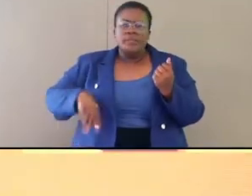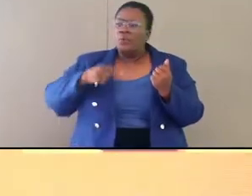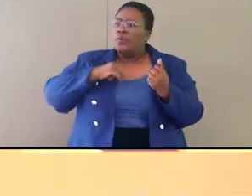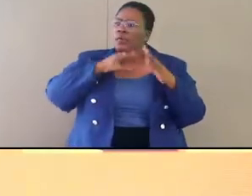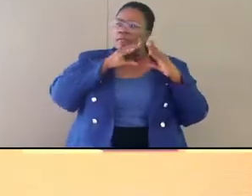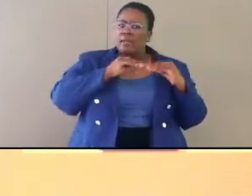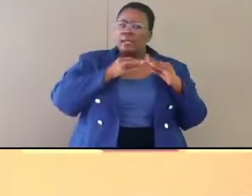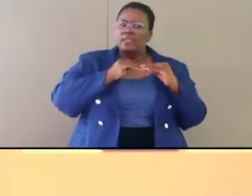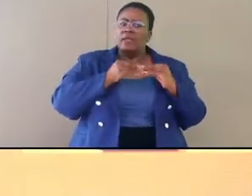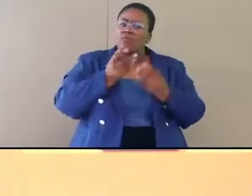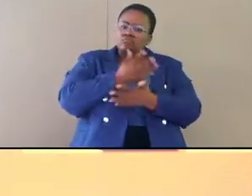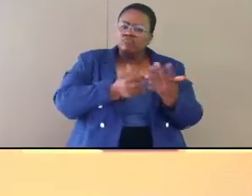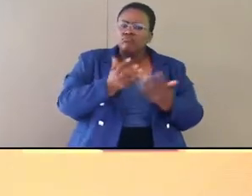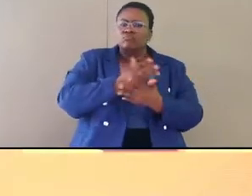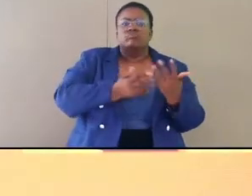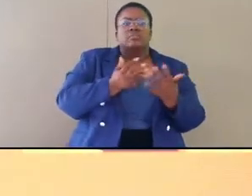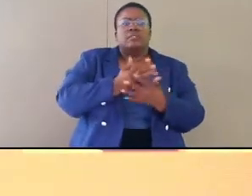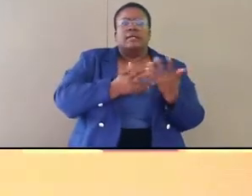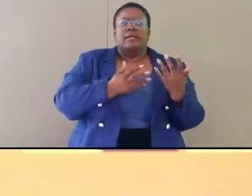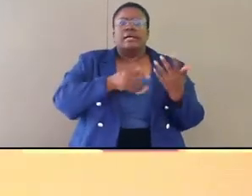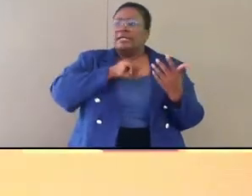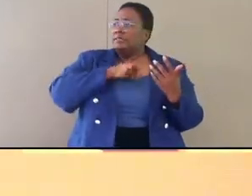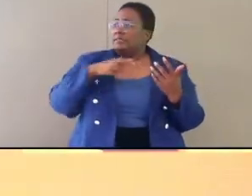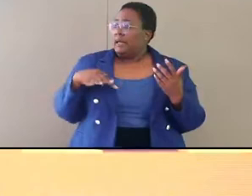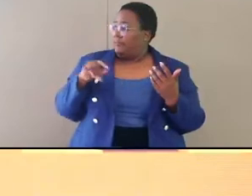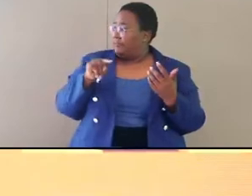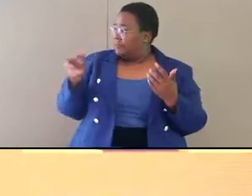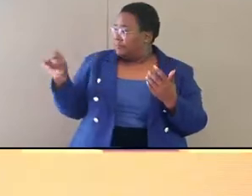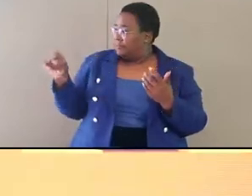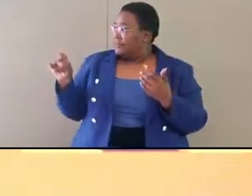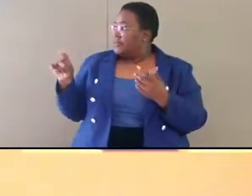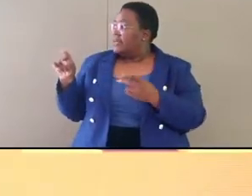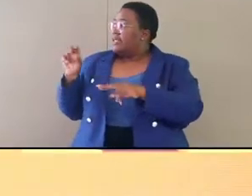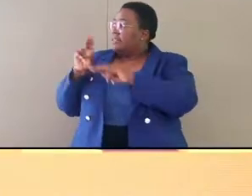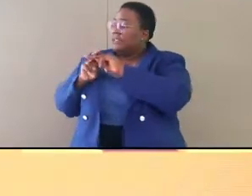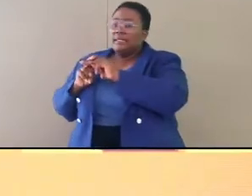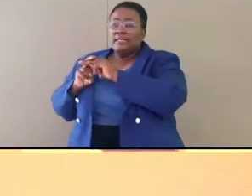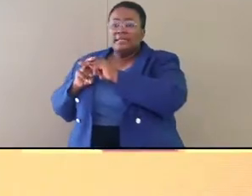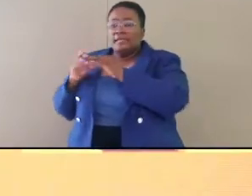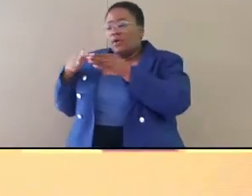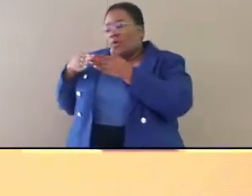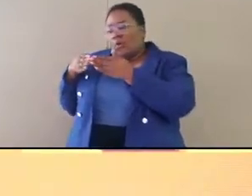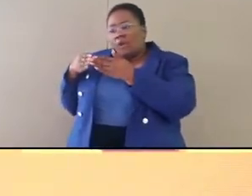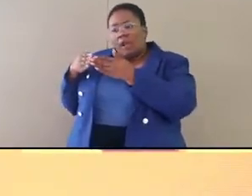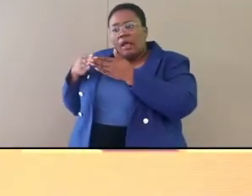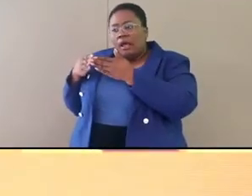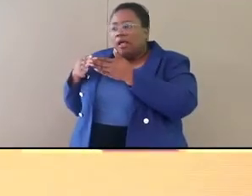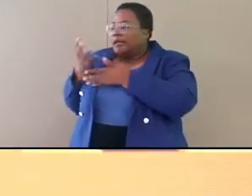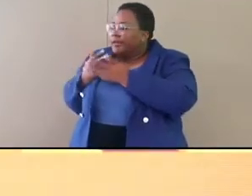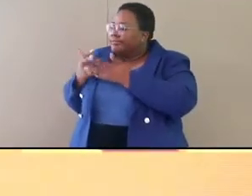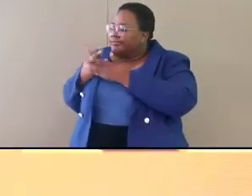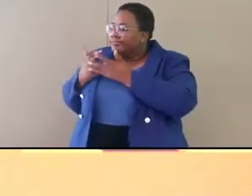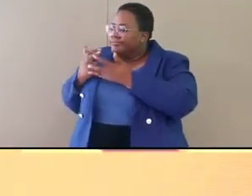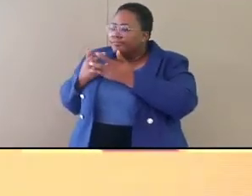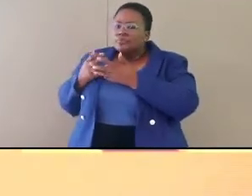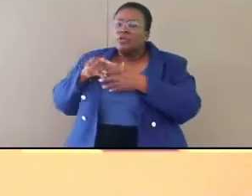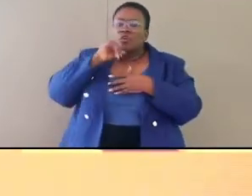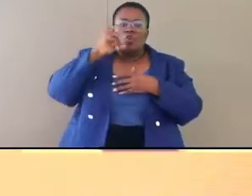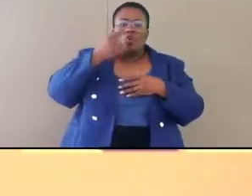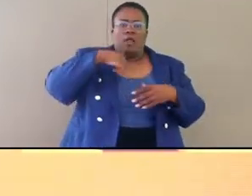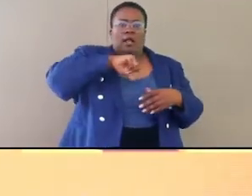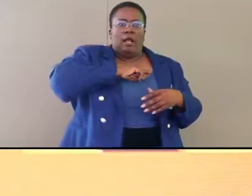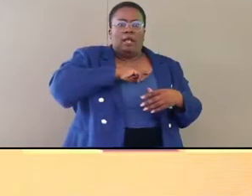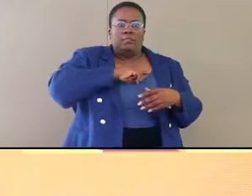the time and the officials unfortunately sometimes they sit in their little corners and they're not like us where we are forced